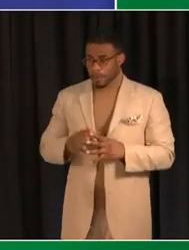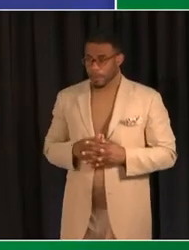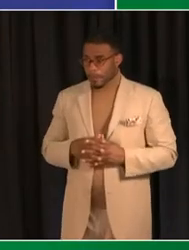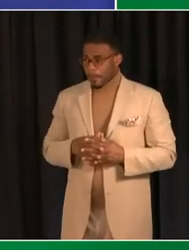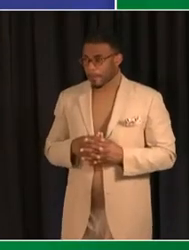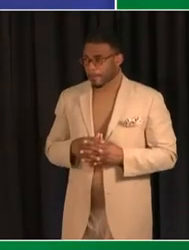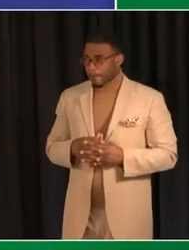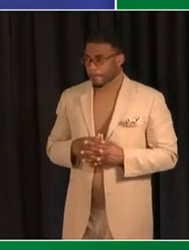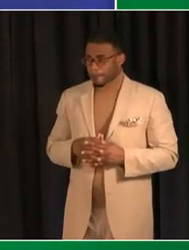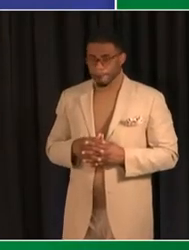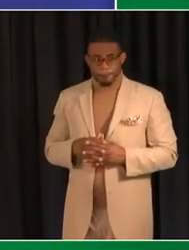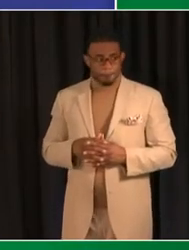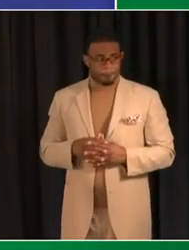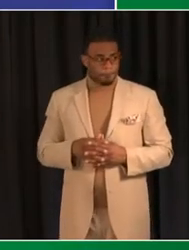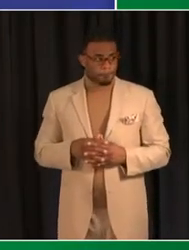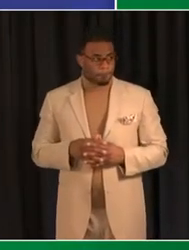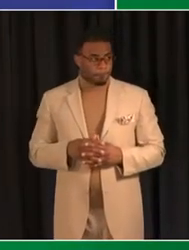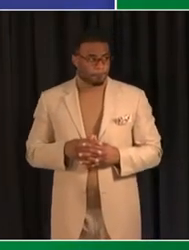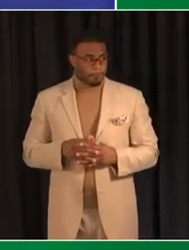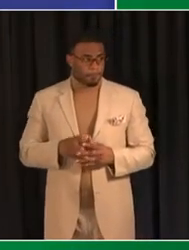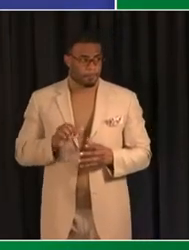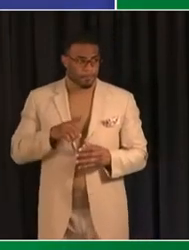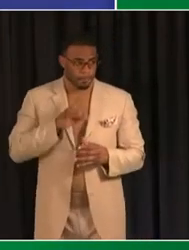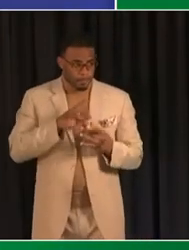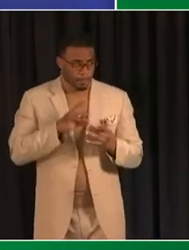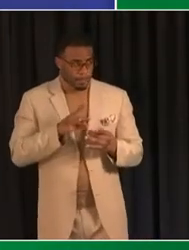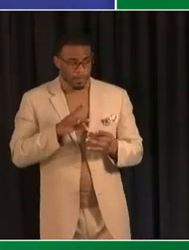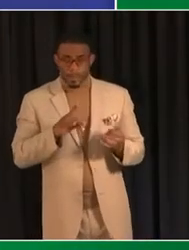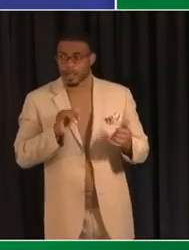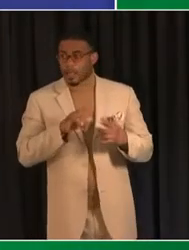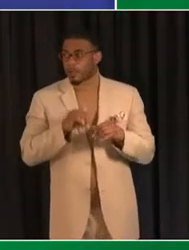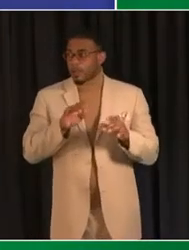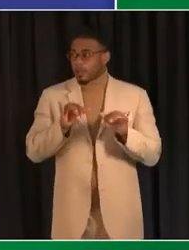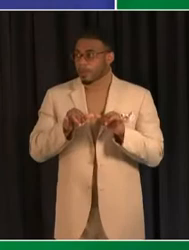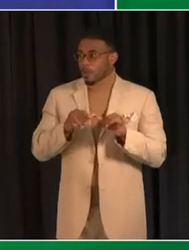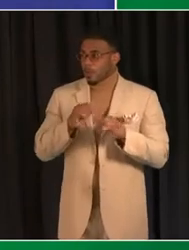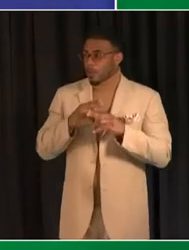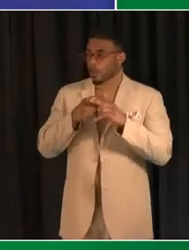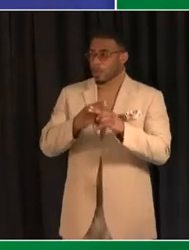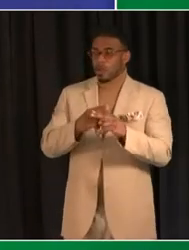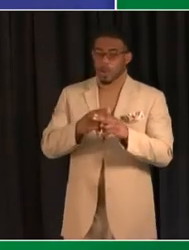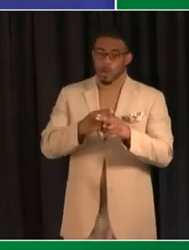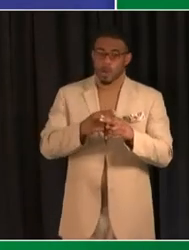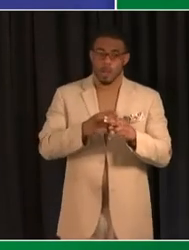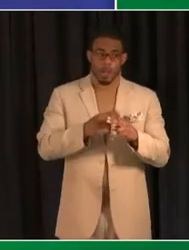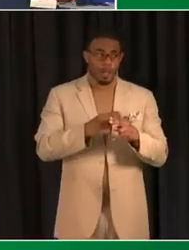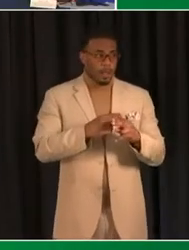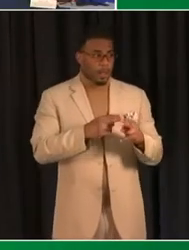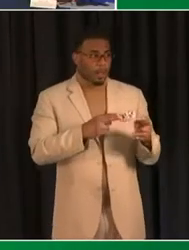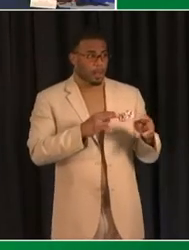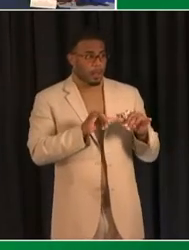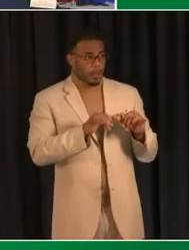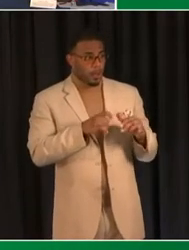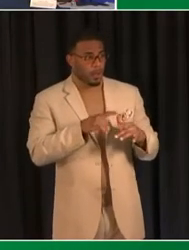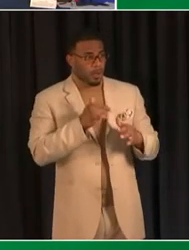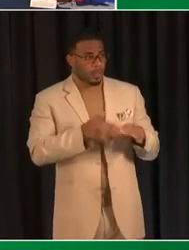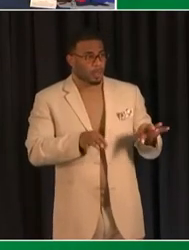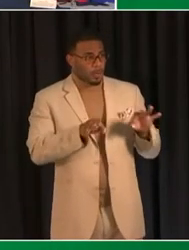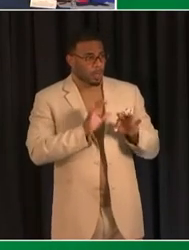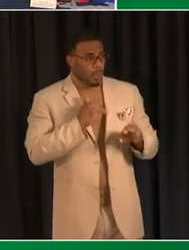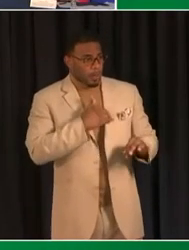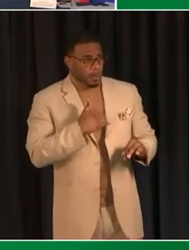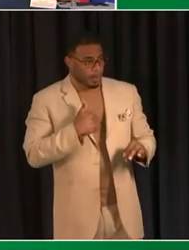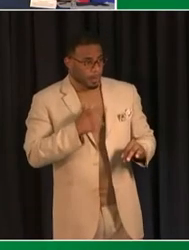like. I will And- say to help, so a stat I'm not sure if I mentioned is as we measure what we call Net Promoter Score,